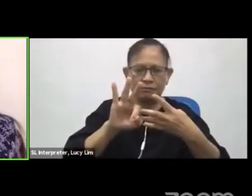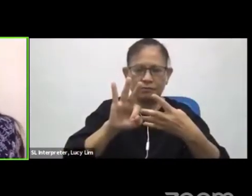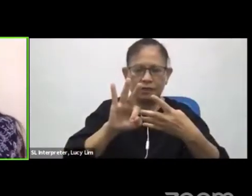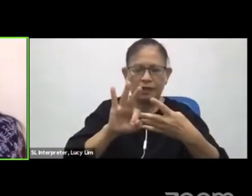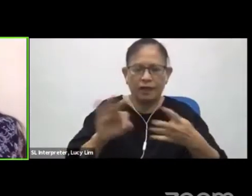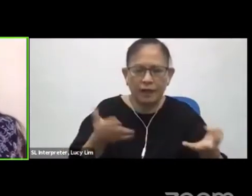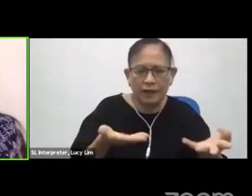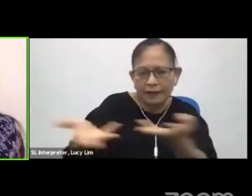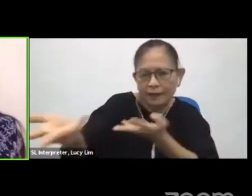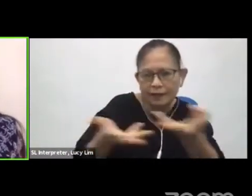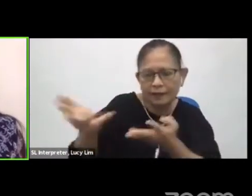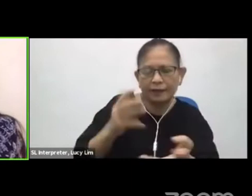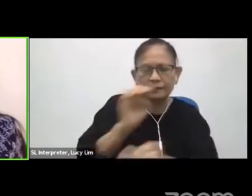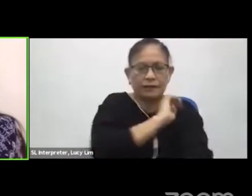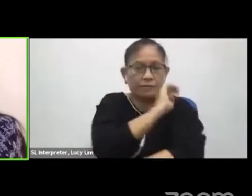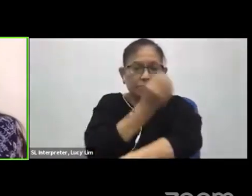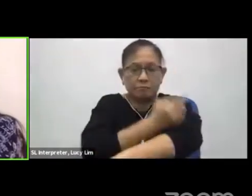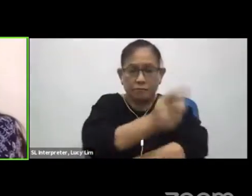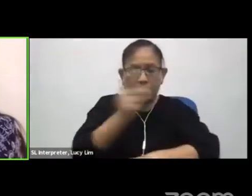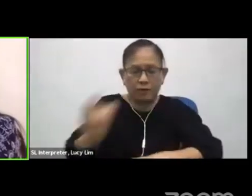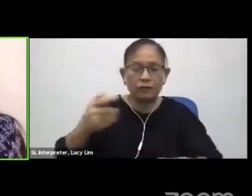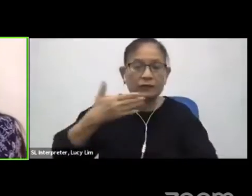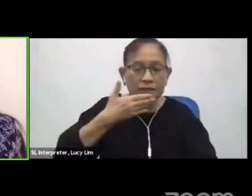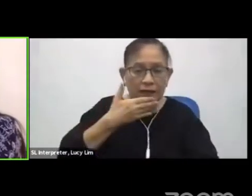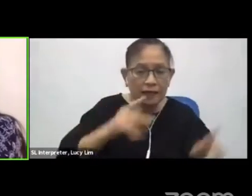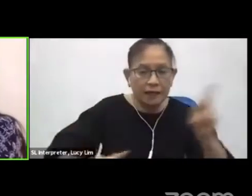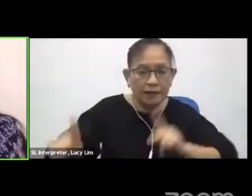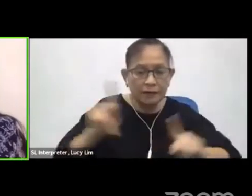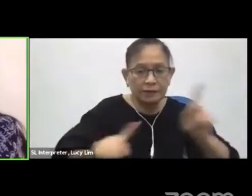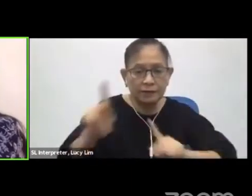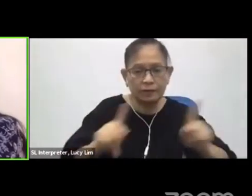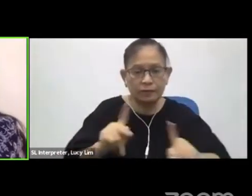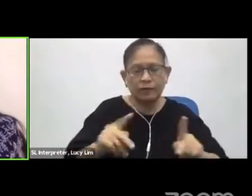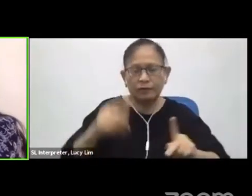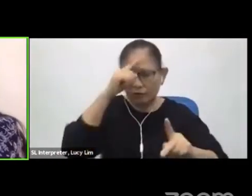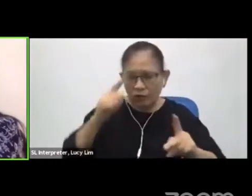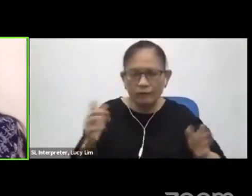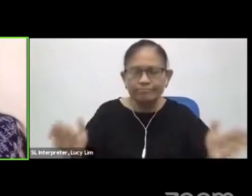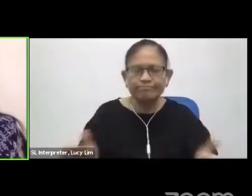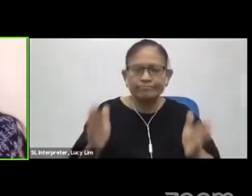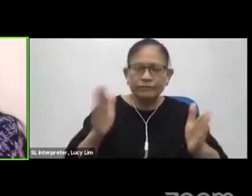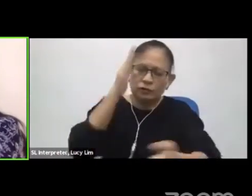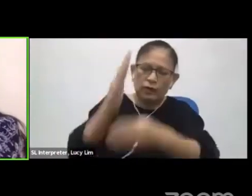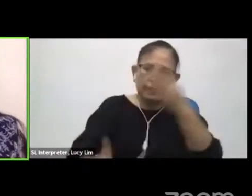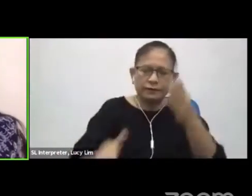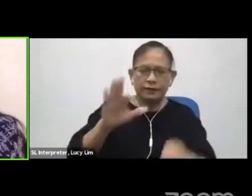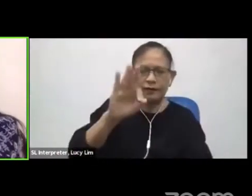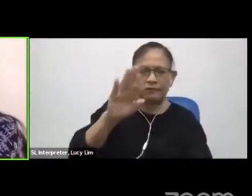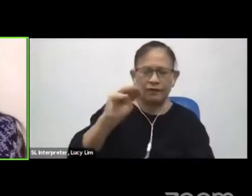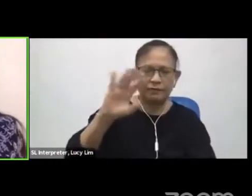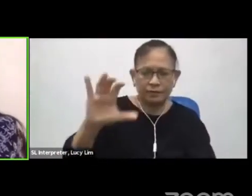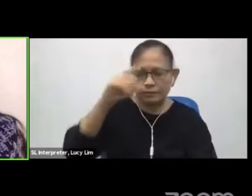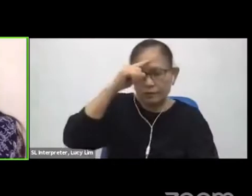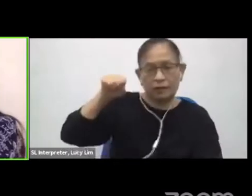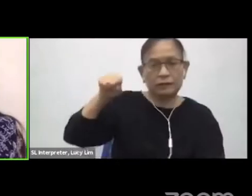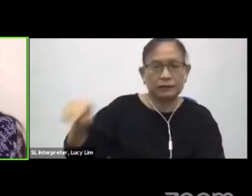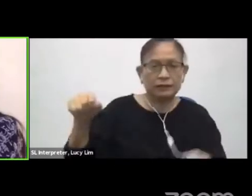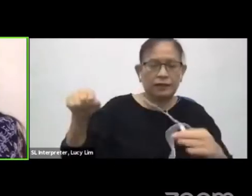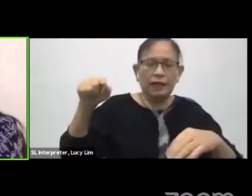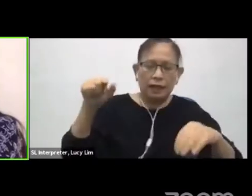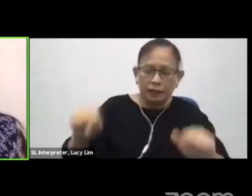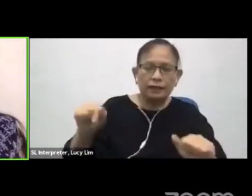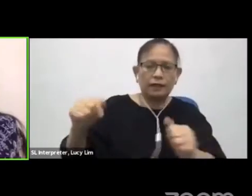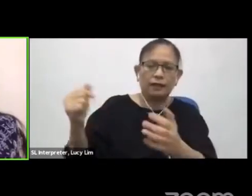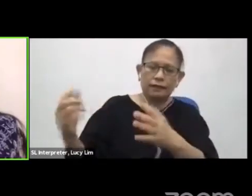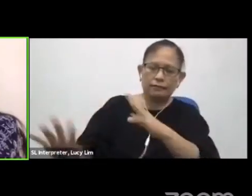engage and empower young people to prevent FGMC as they play a crucial role in ending the harmful practice of